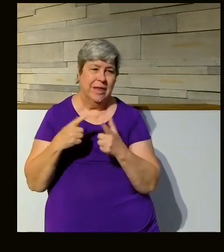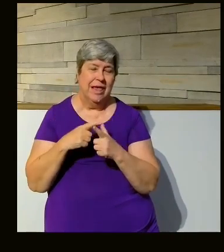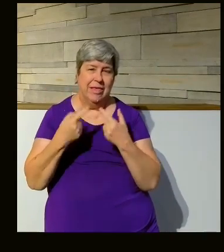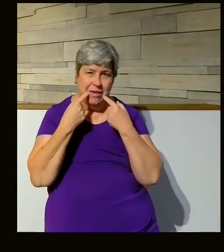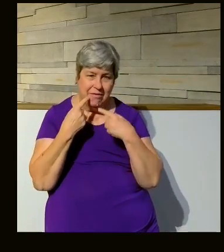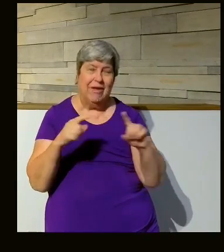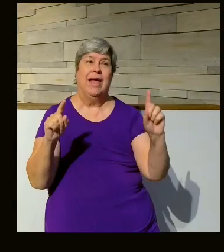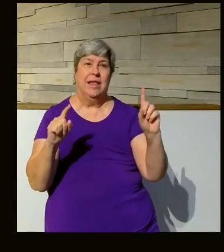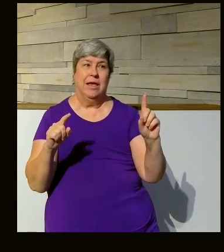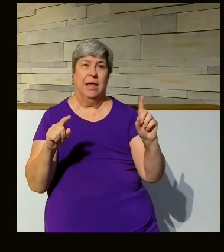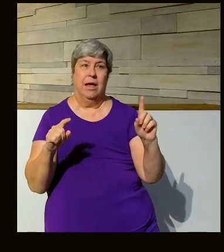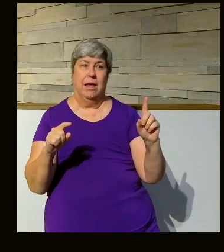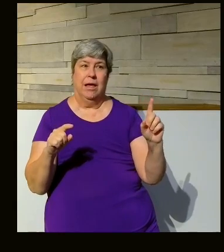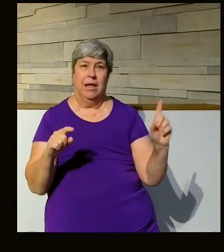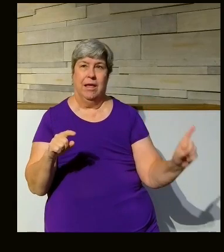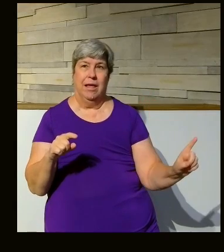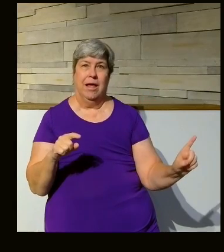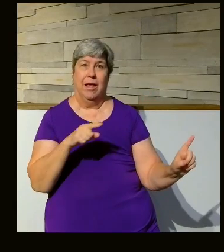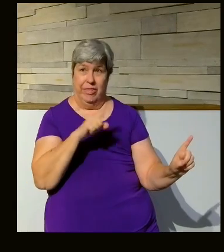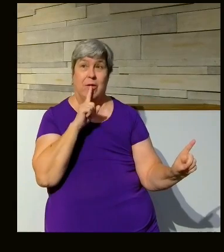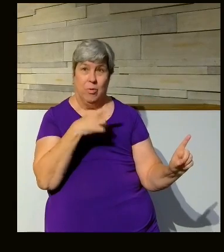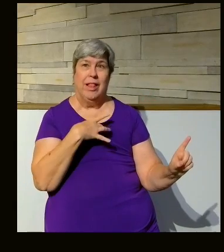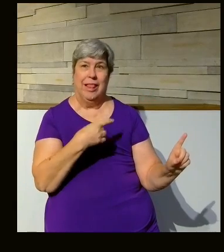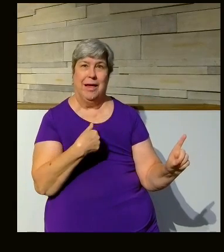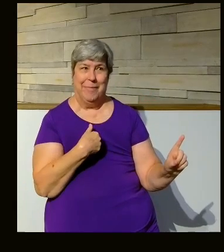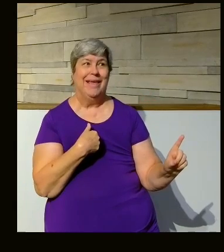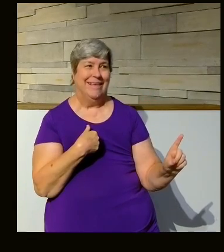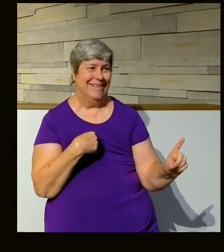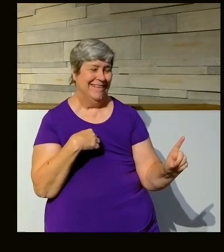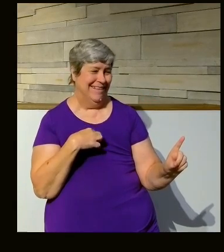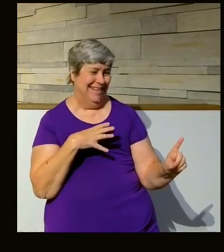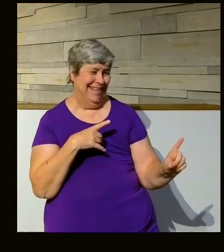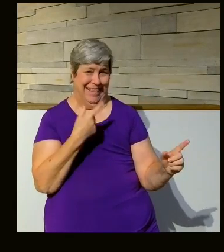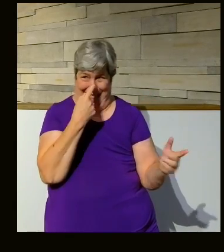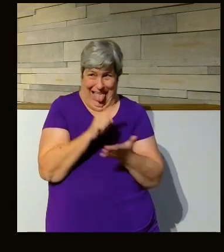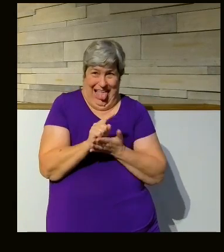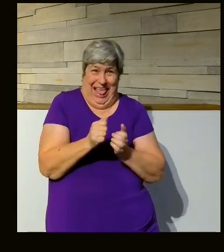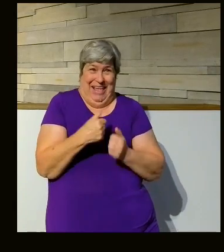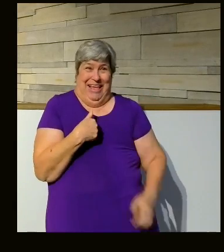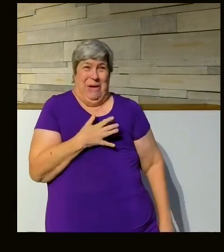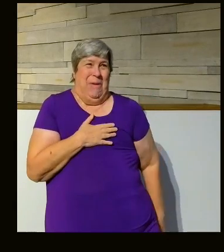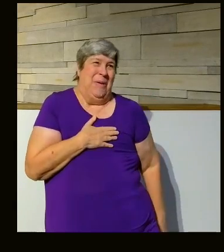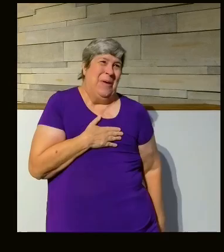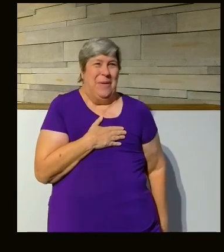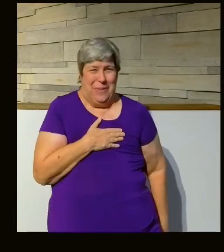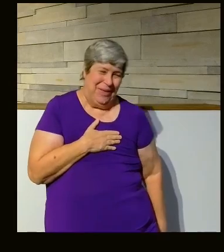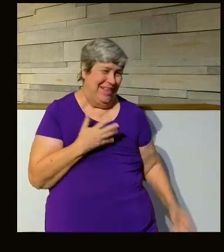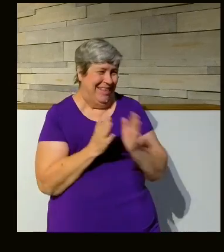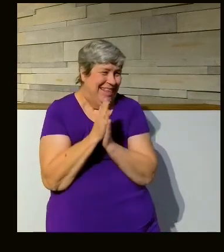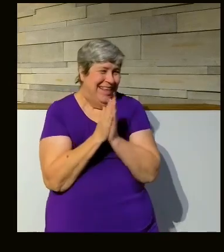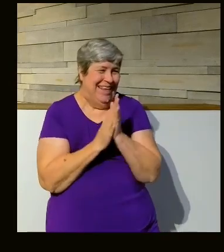then you find out they like you. They have a crush on you. Oh, my goodness. It's